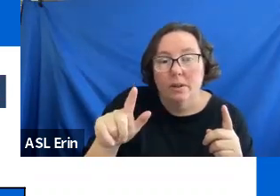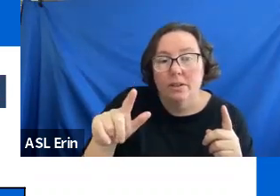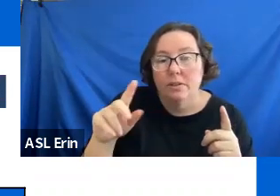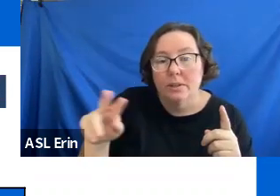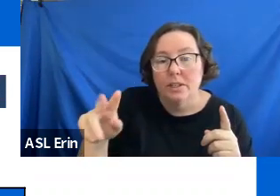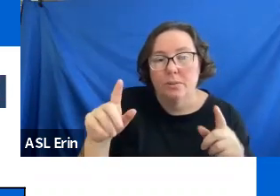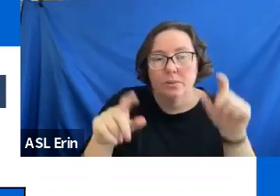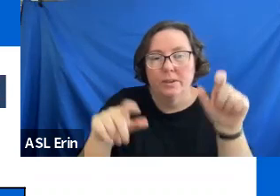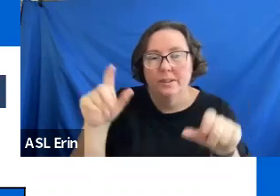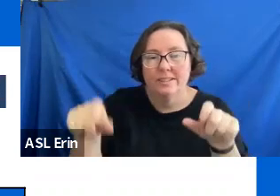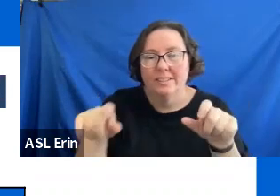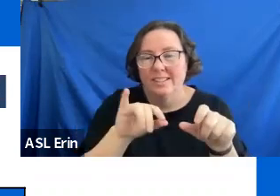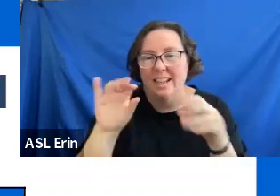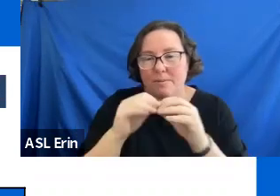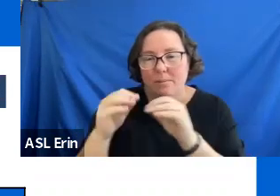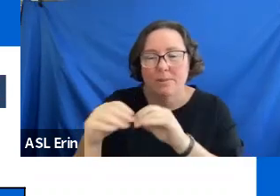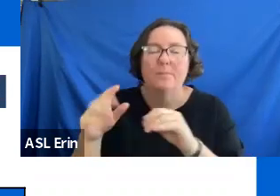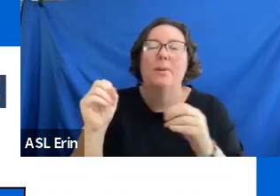Oh, thank you.